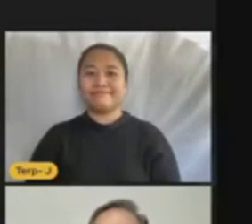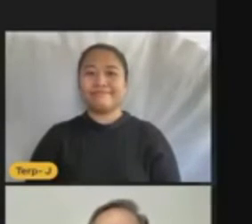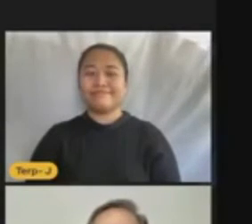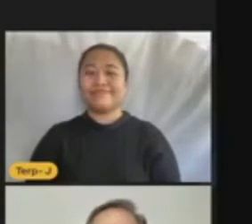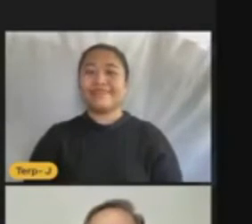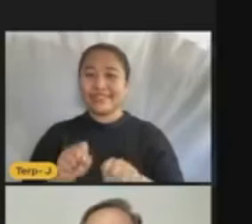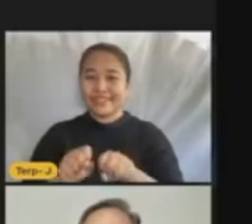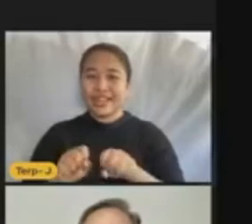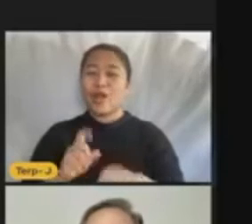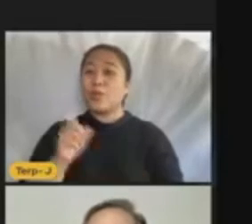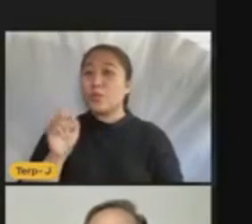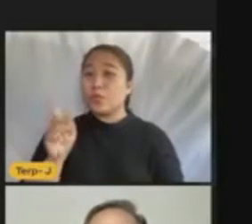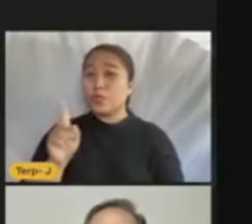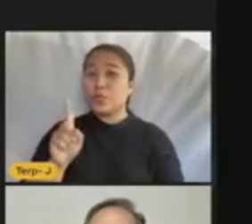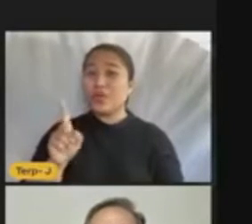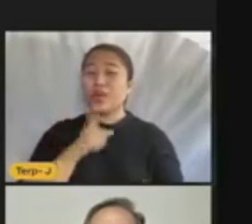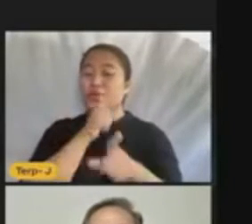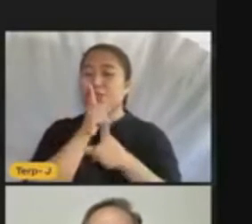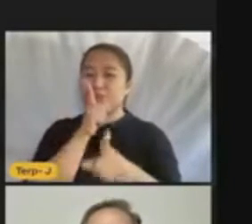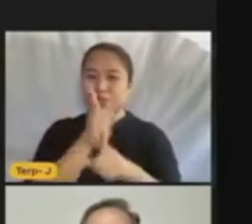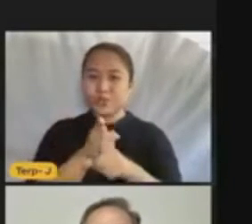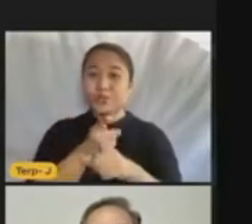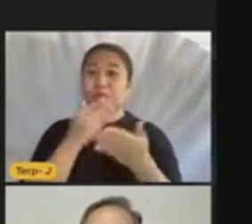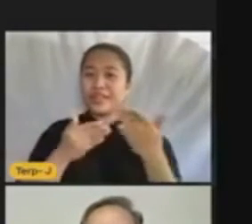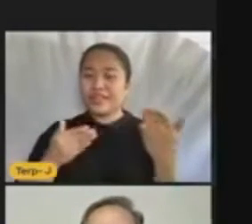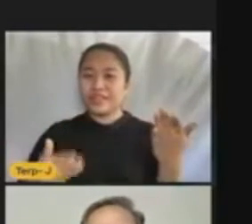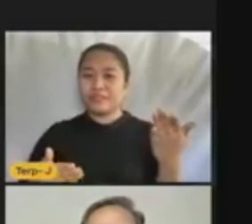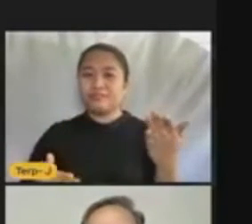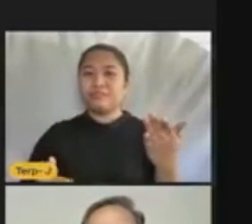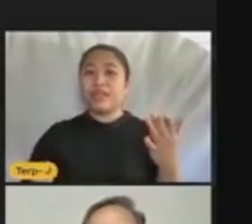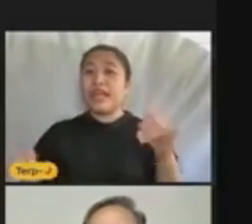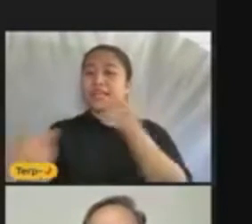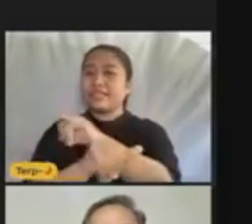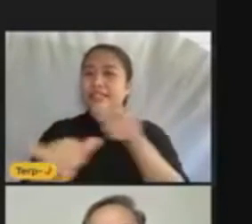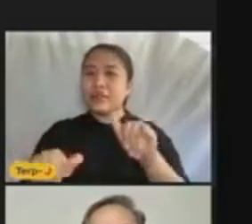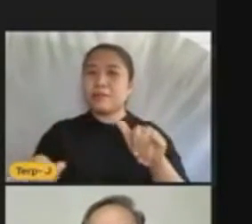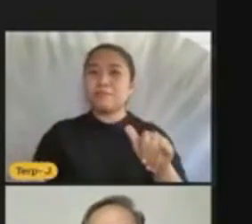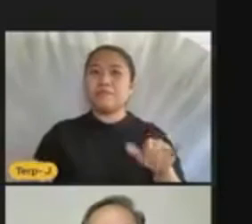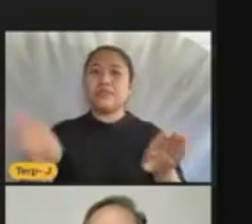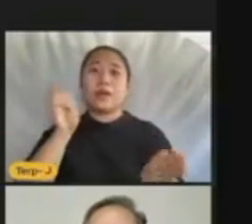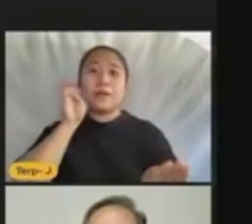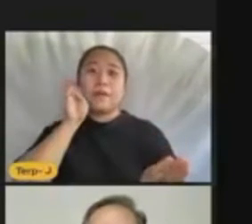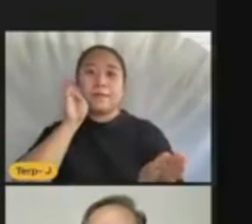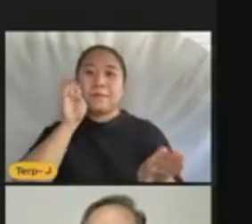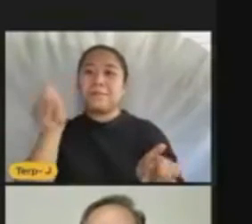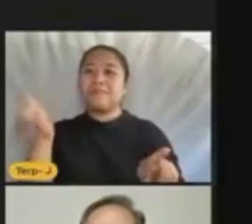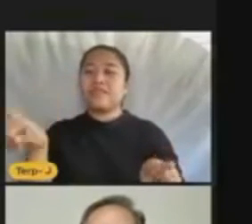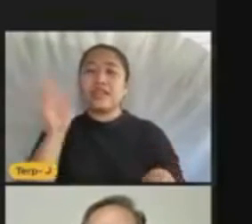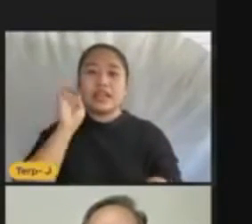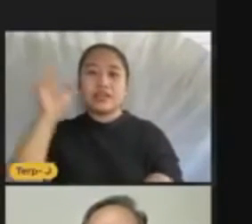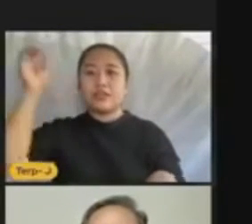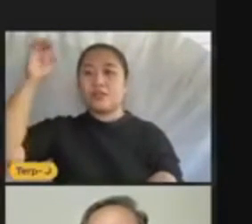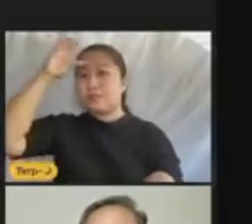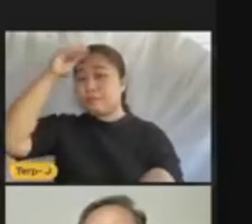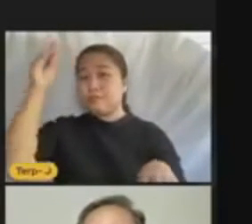So what are some facts about it? Boys and girls are equally affected. It happens in about 1